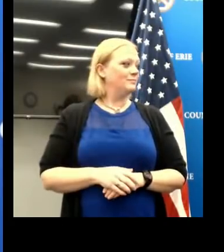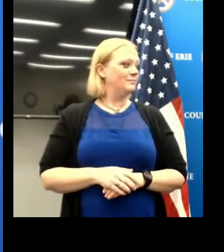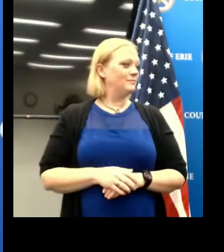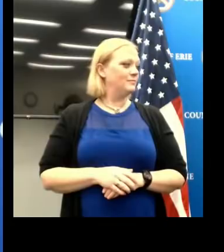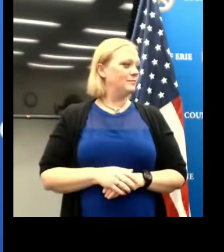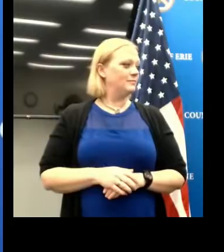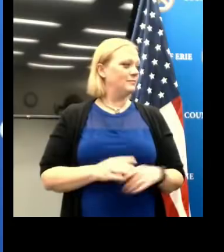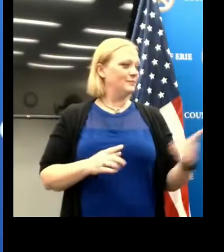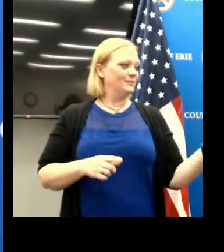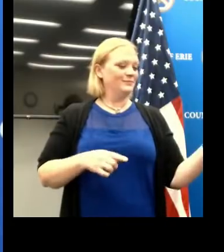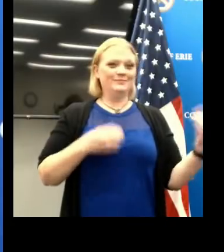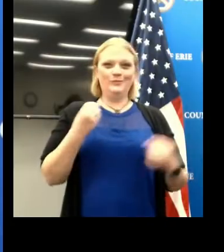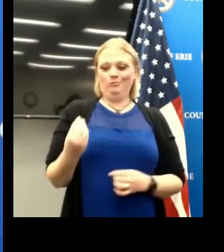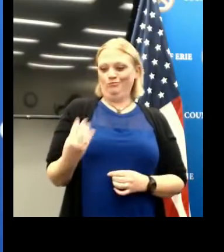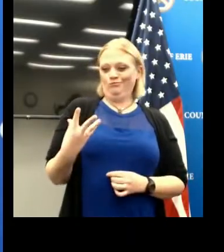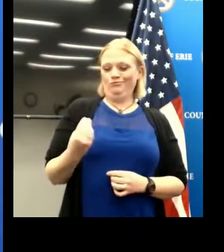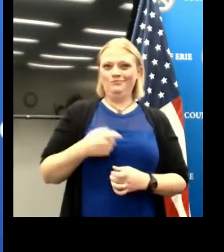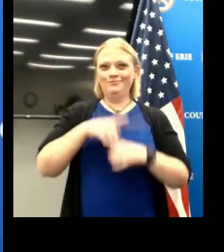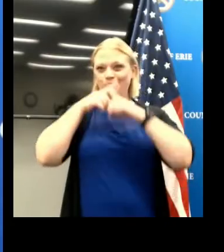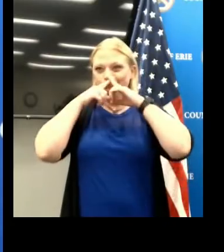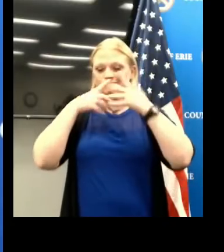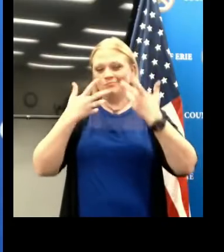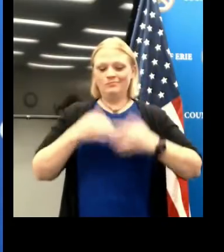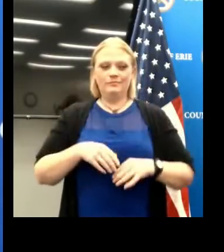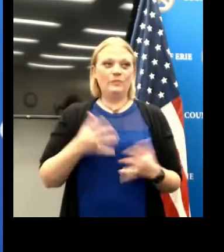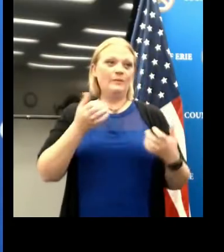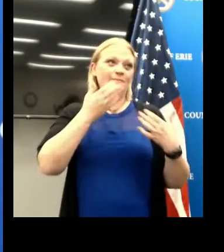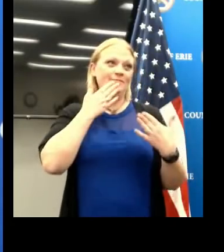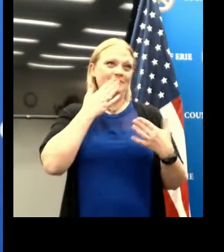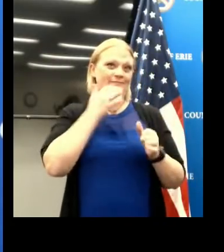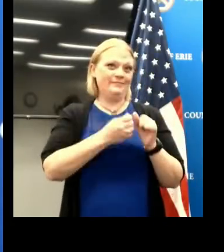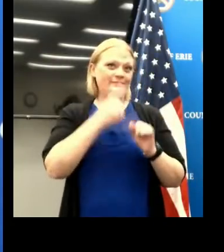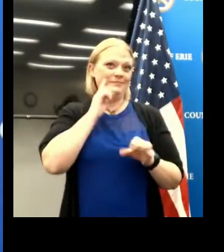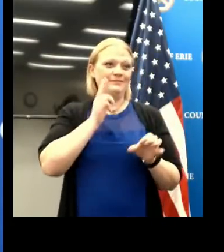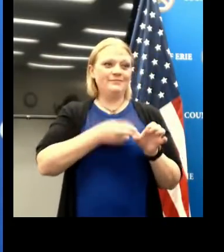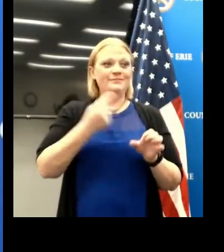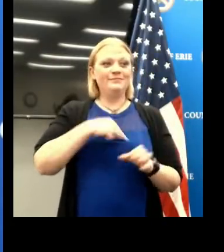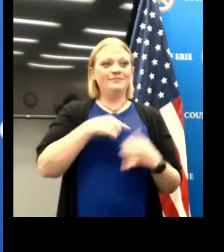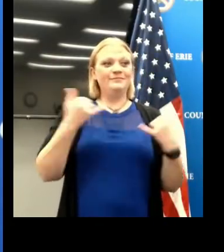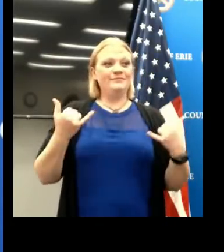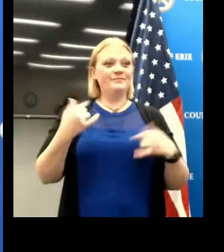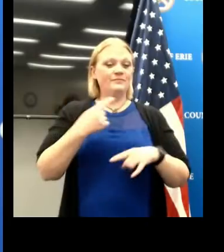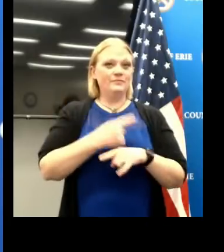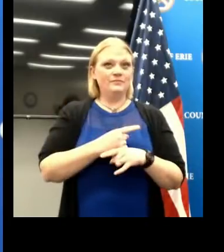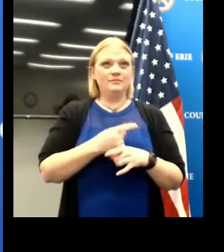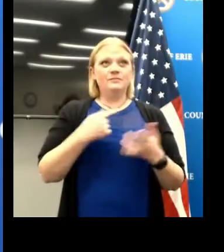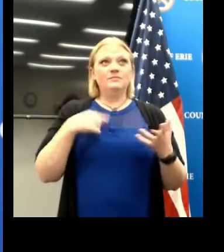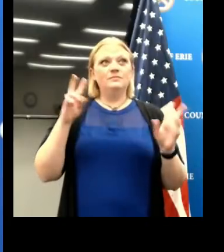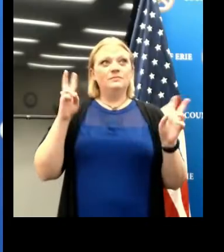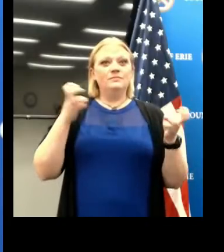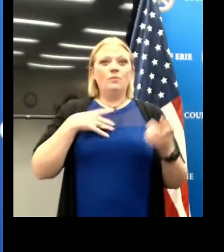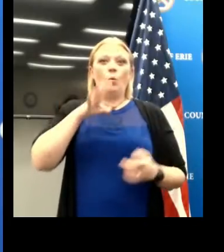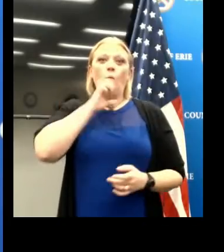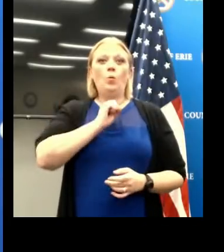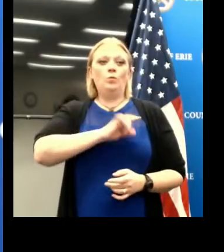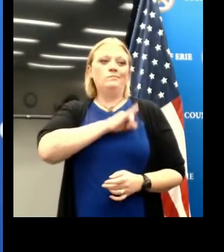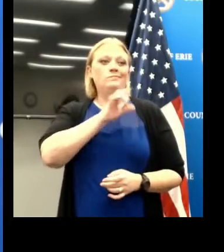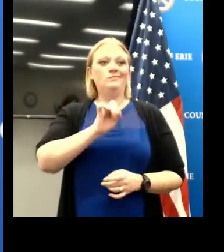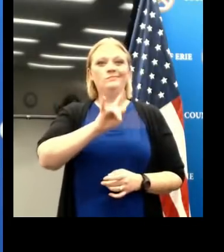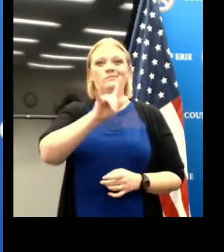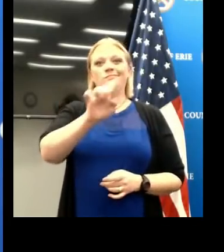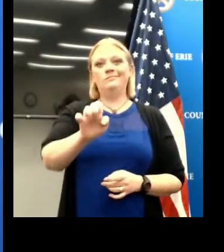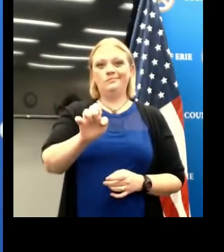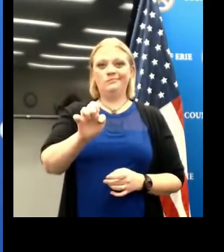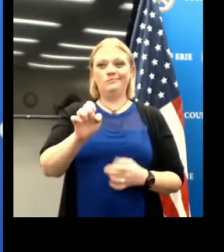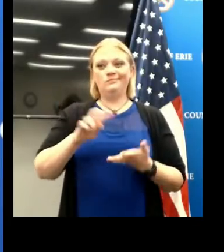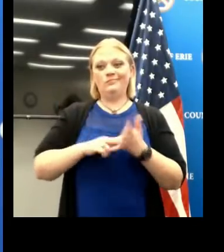We're going to have to mute that. I just want to thank everyone for joining us here today. We're going back old style. What's old is new